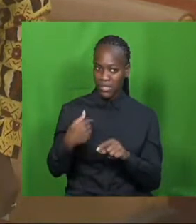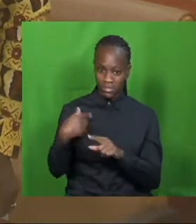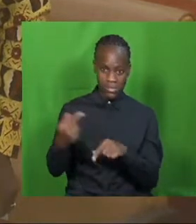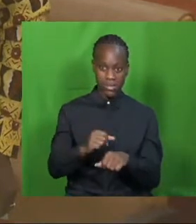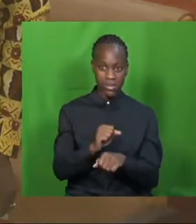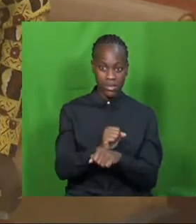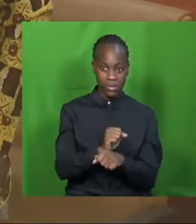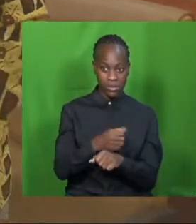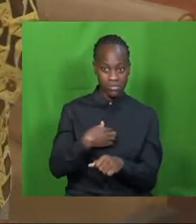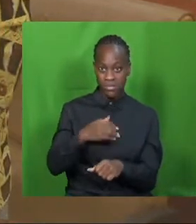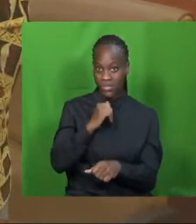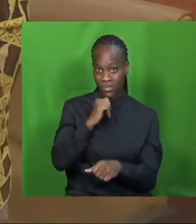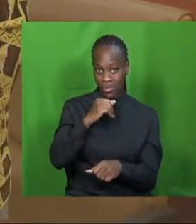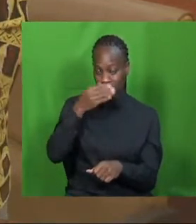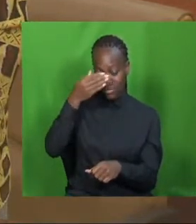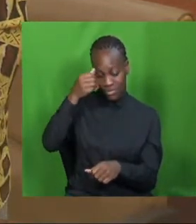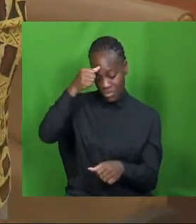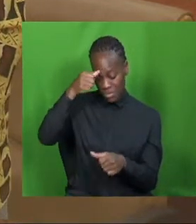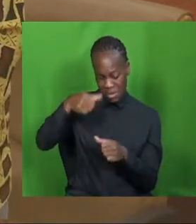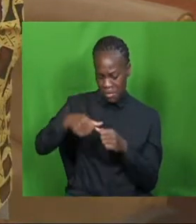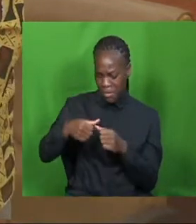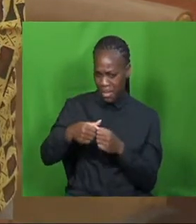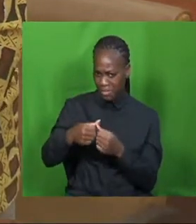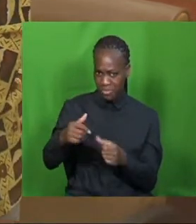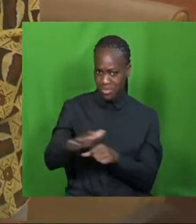can't remember filling absent with permission form.